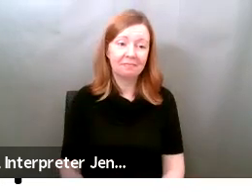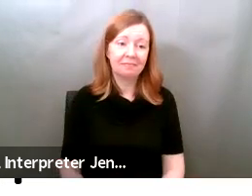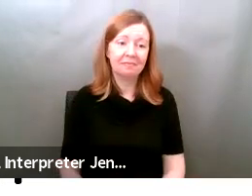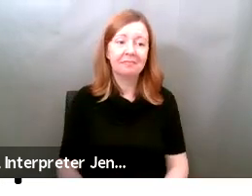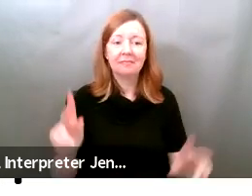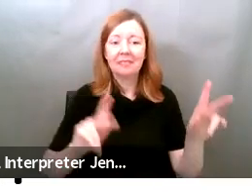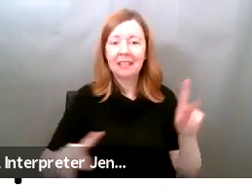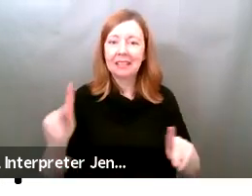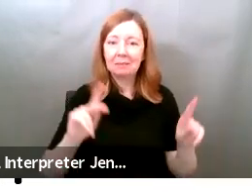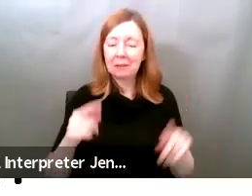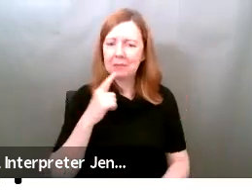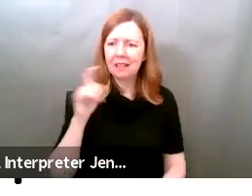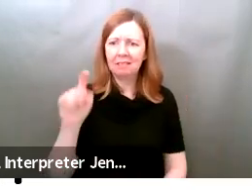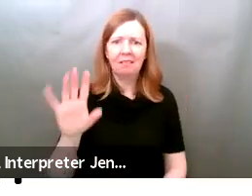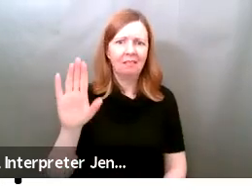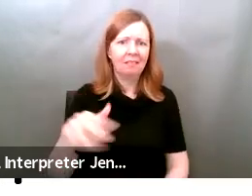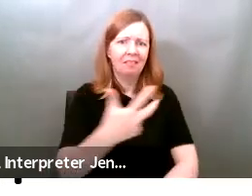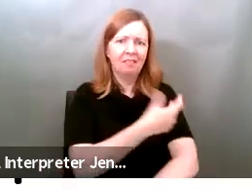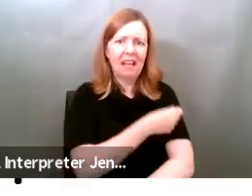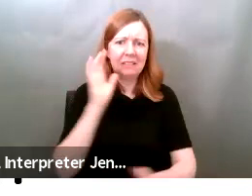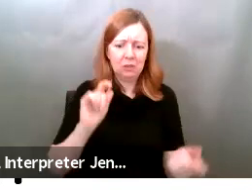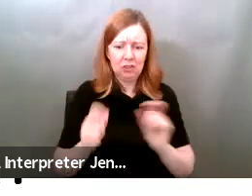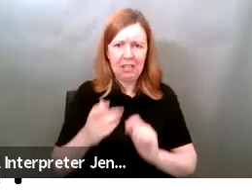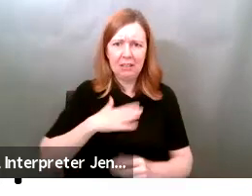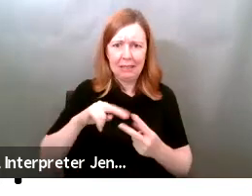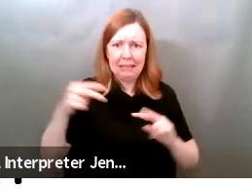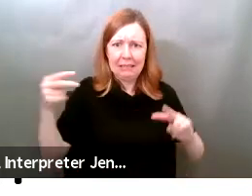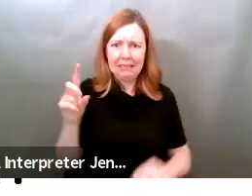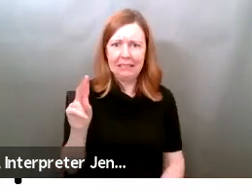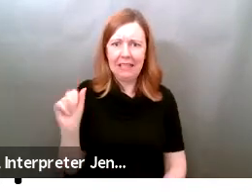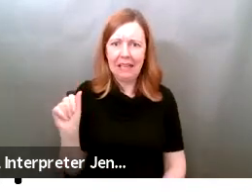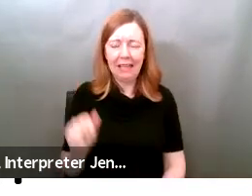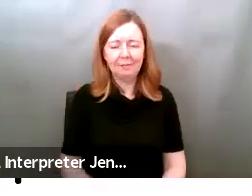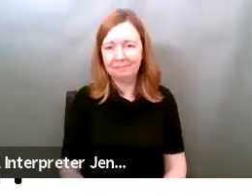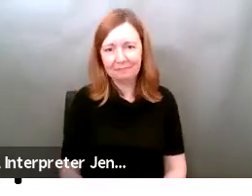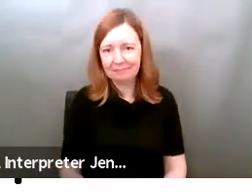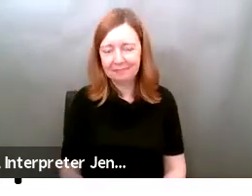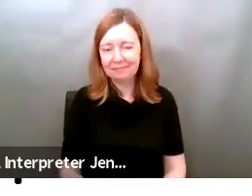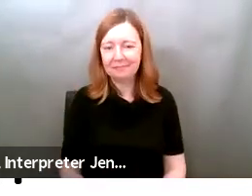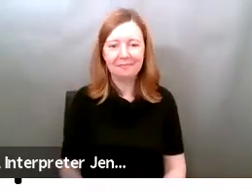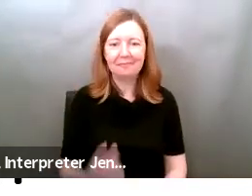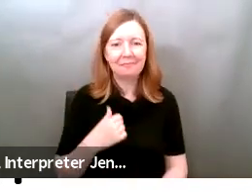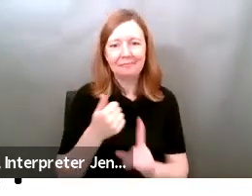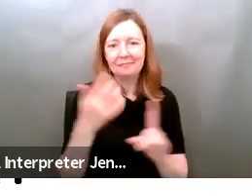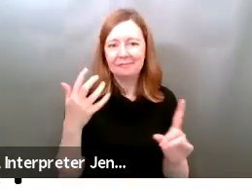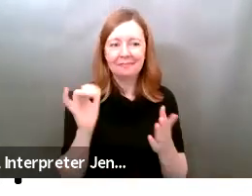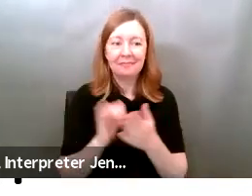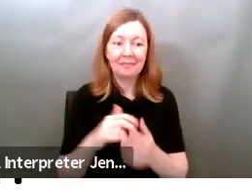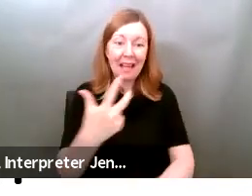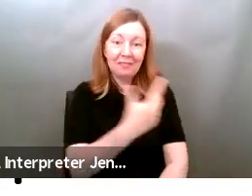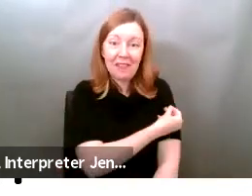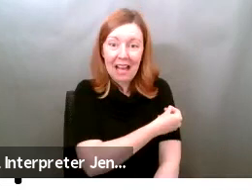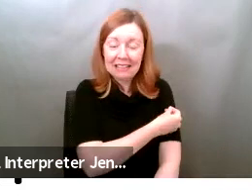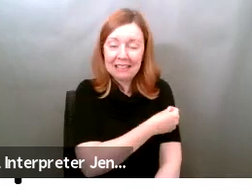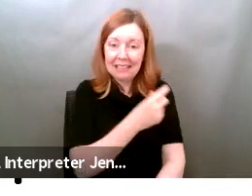The questions about whether or not the vaccine will alter your DNA. We talked a little bit about this already. That vaccine